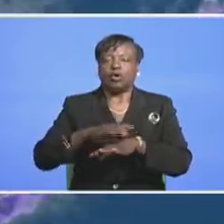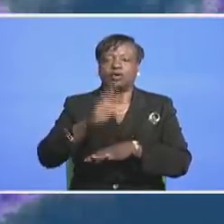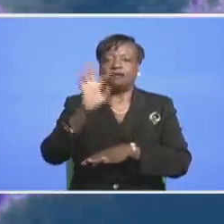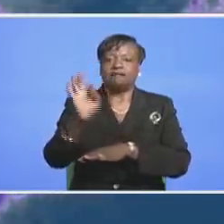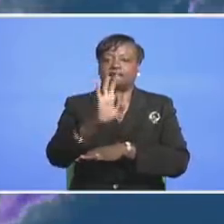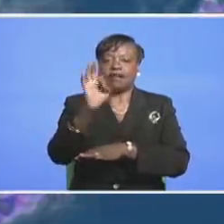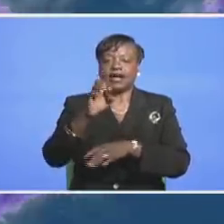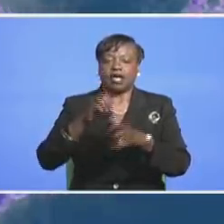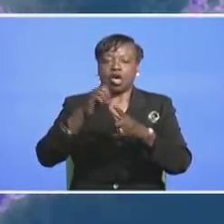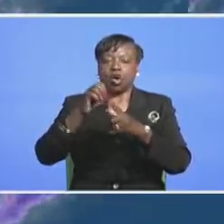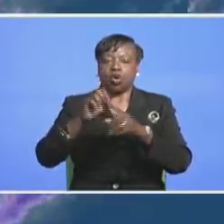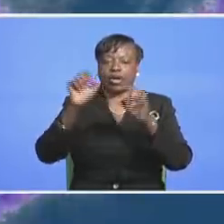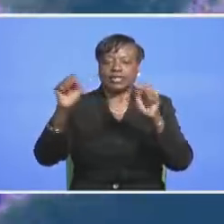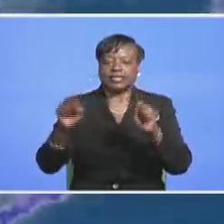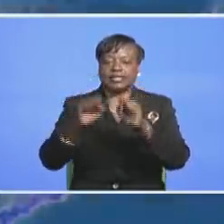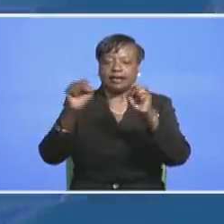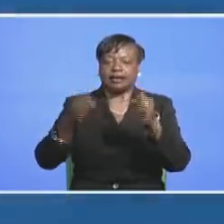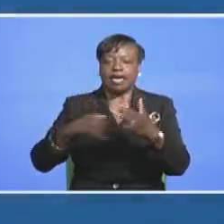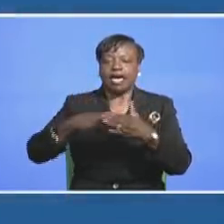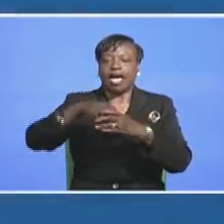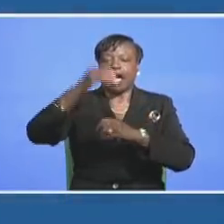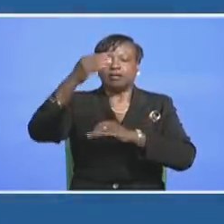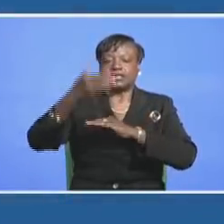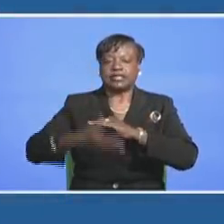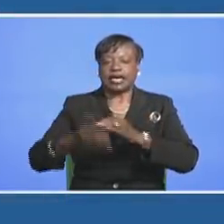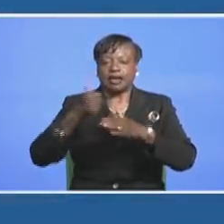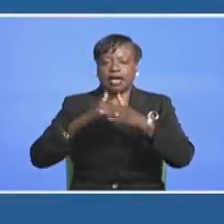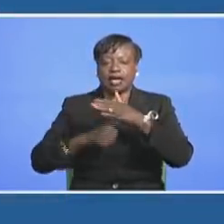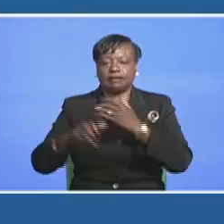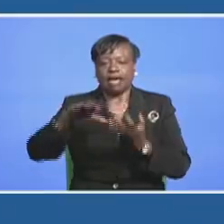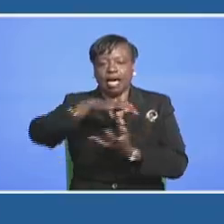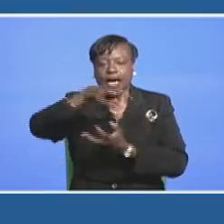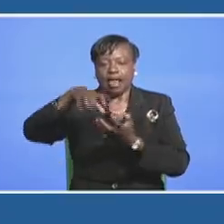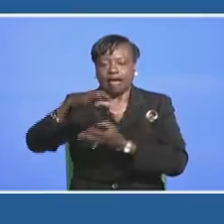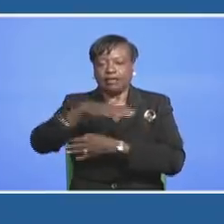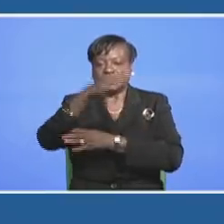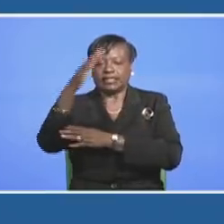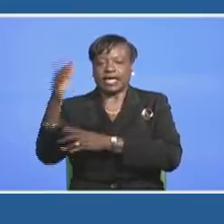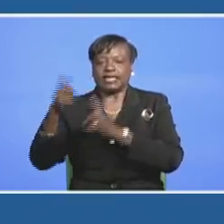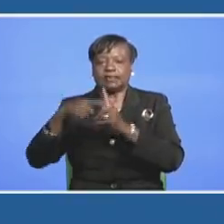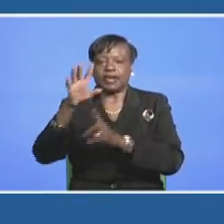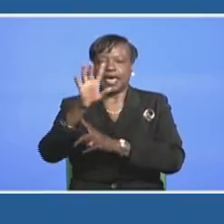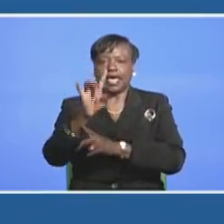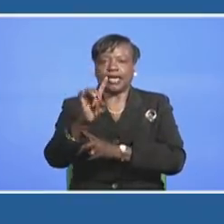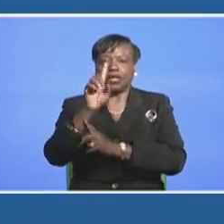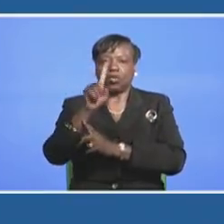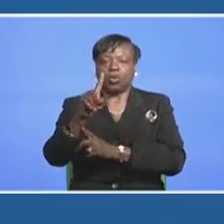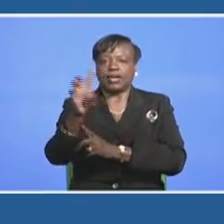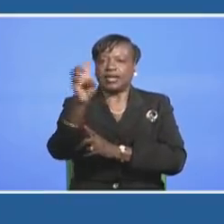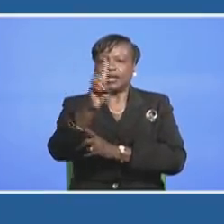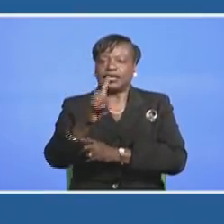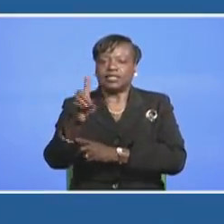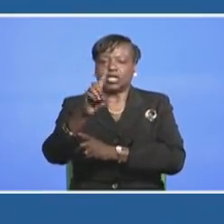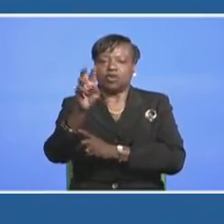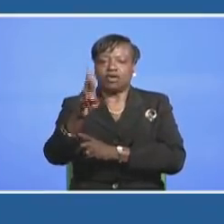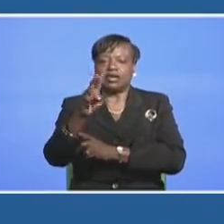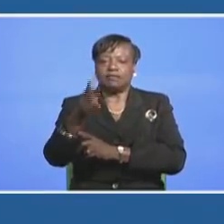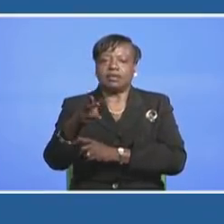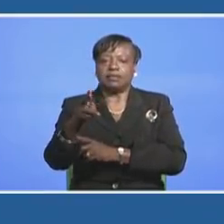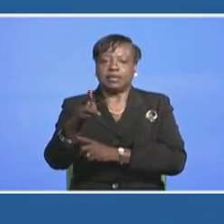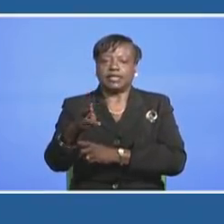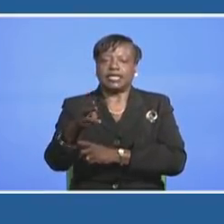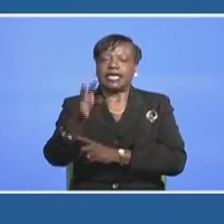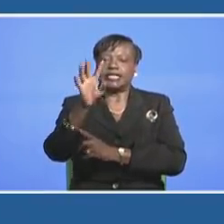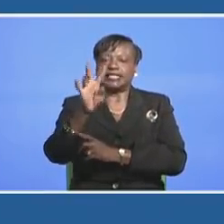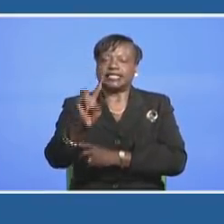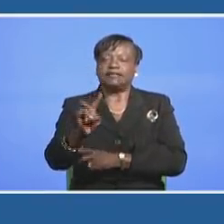of our studios just now, we're under cloudy skies for the most part. Your temperature 81 degrees, relative humidity 73%. The